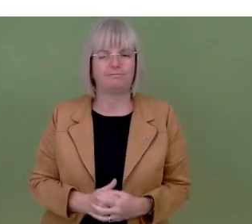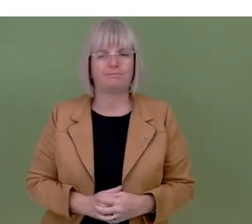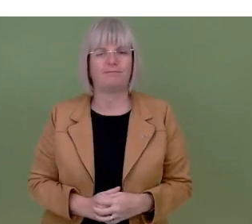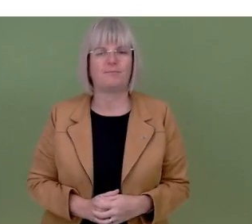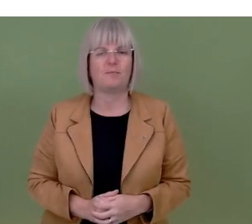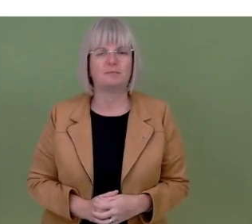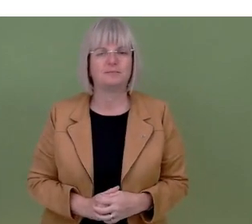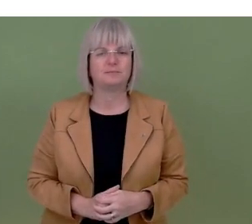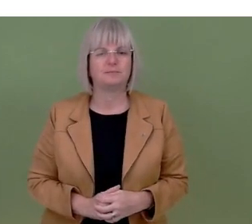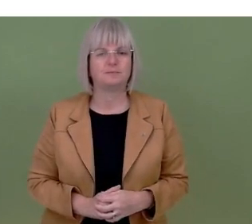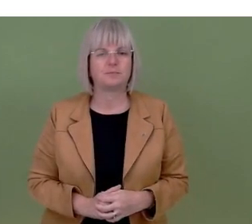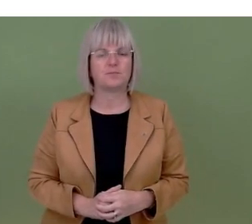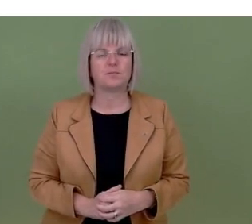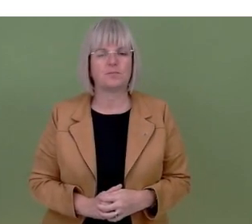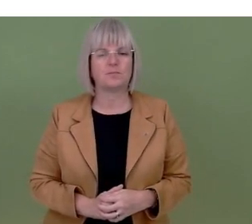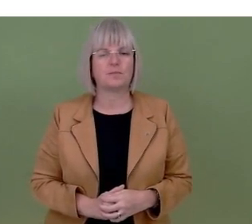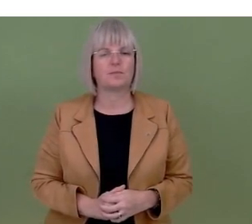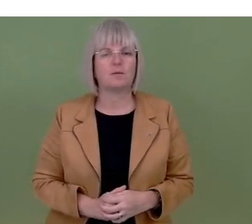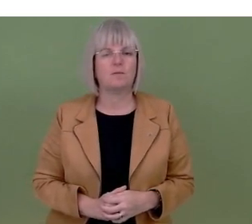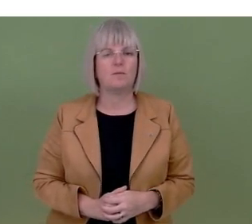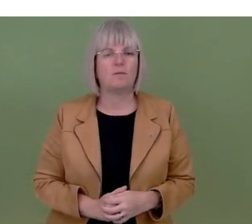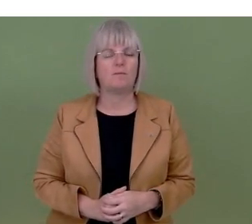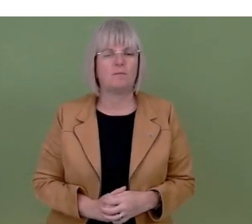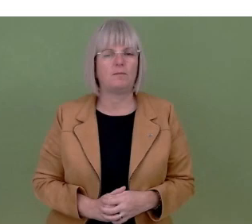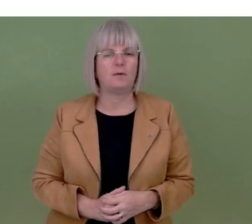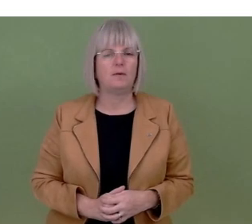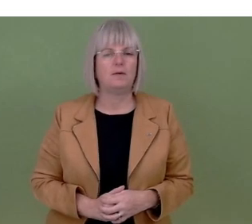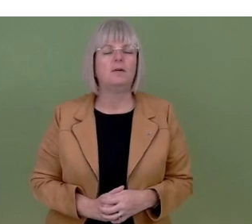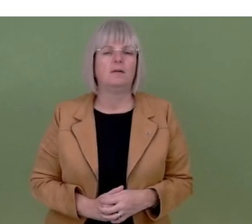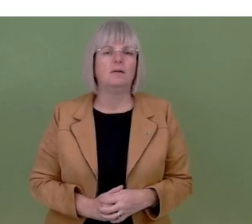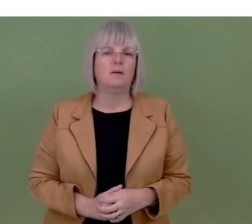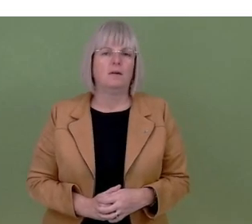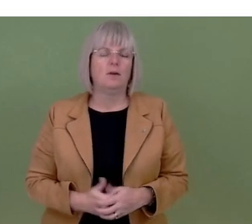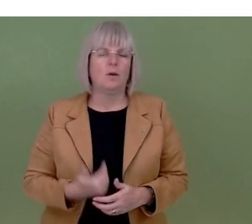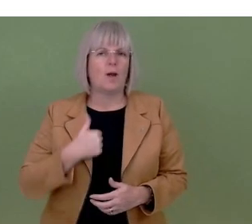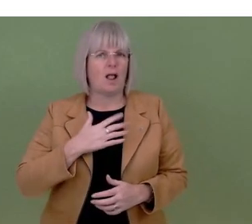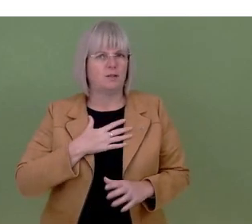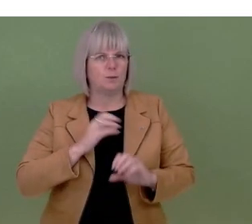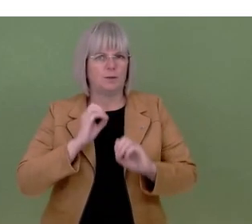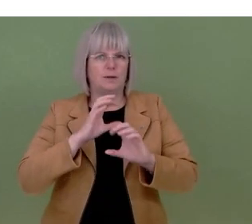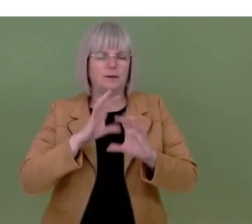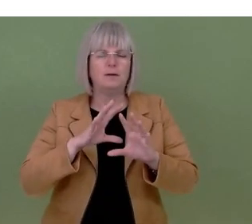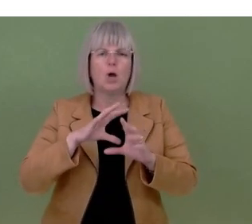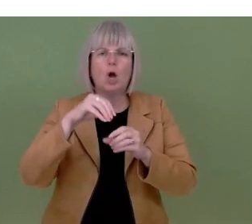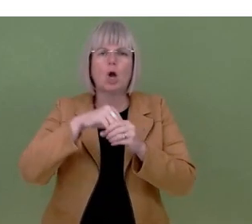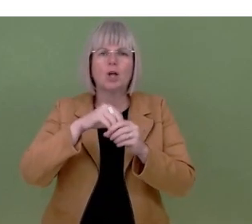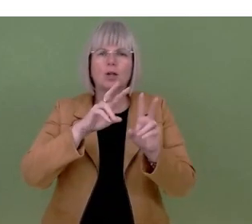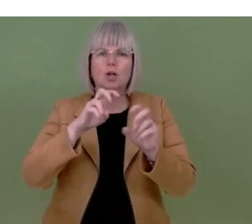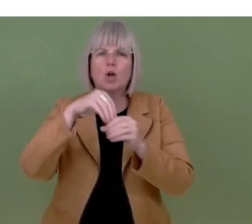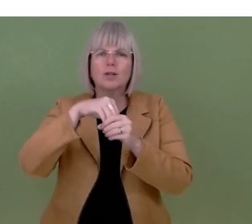So I just want to begin by putting a bit of context to our work on this pathway, which is really in